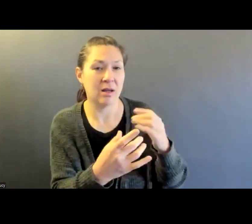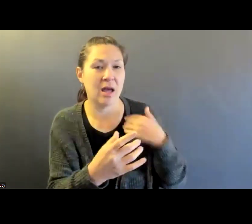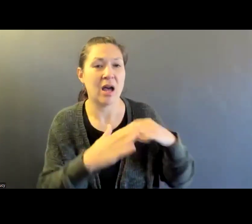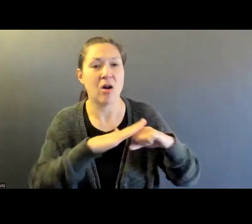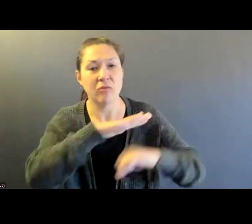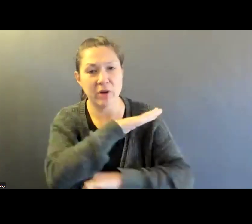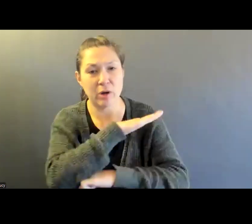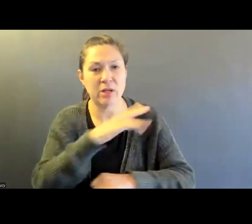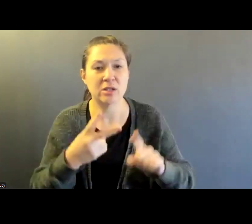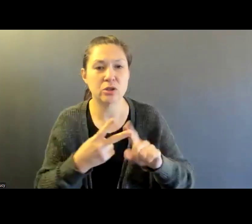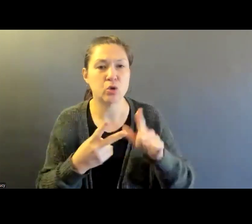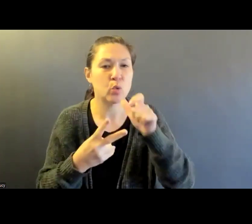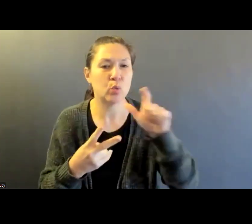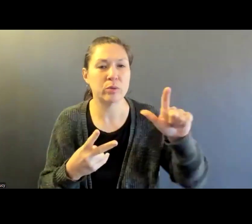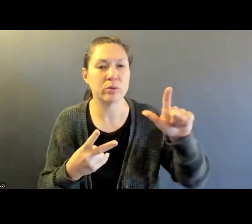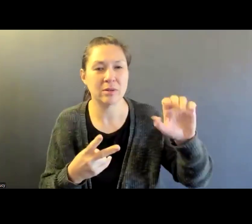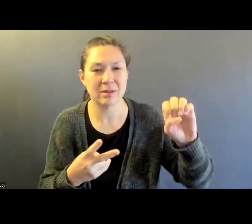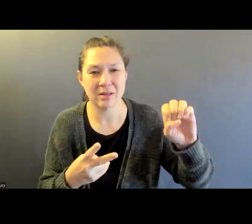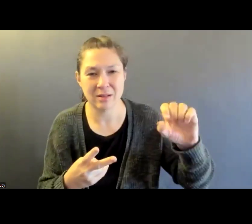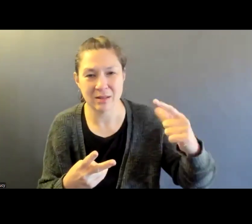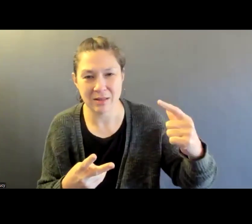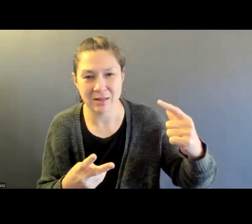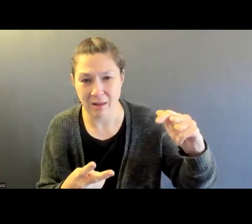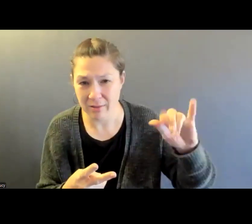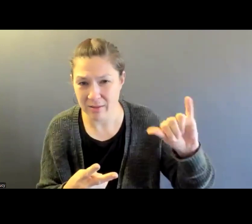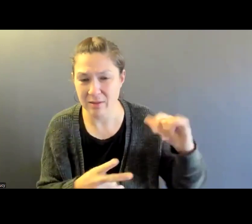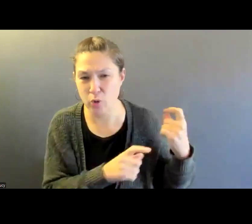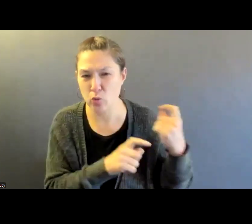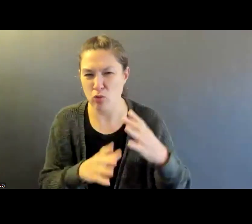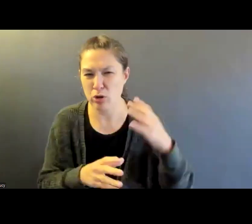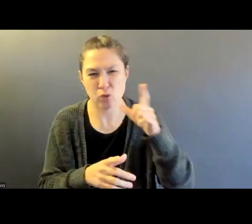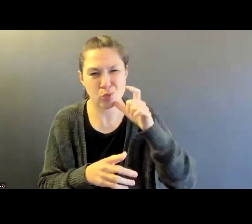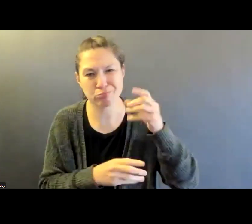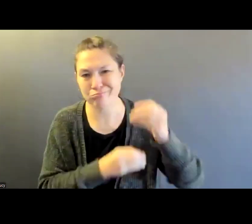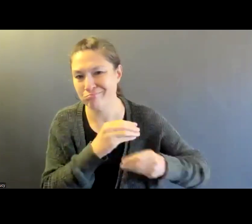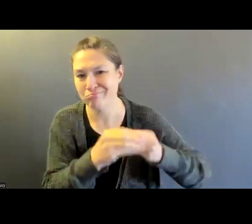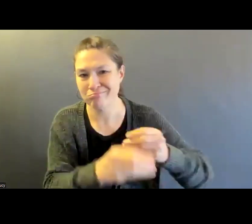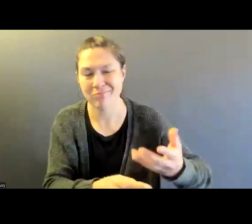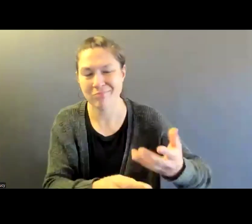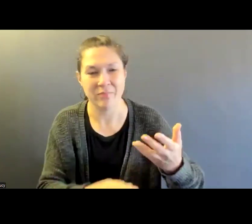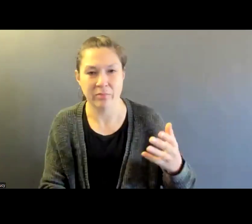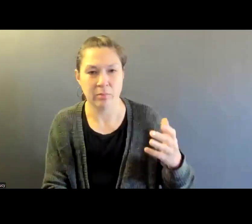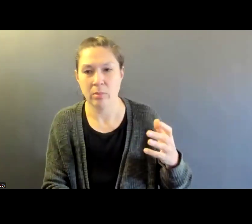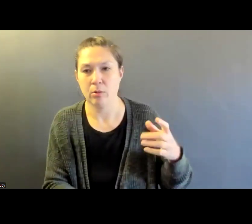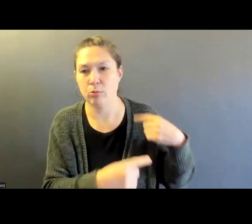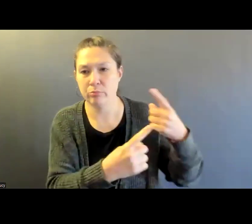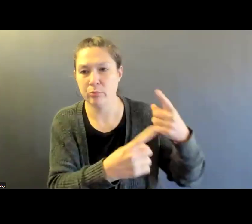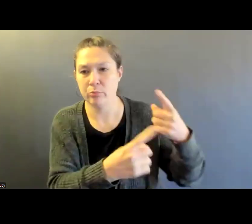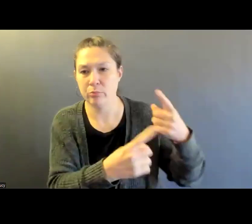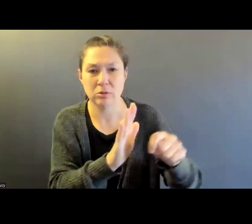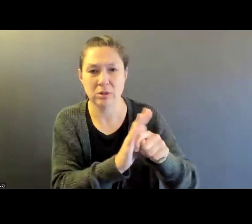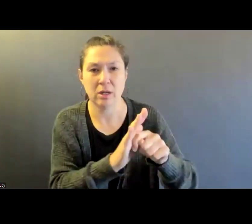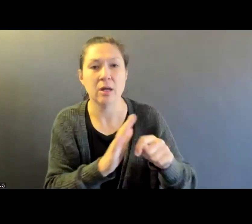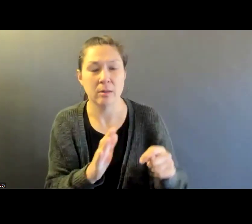donors, and individuals that we may have had for a long time, but we've never, made an ask like we're making now.